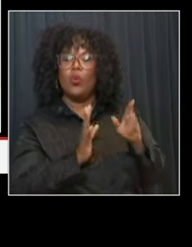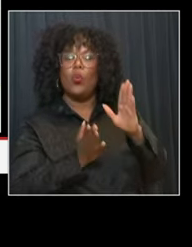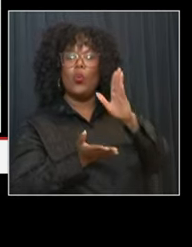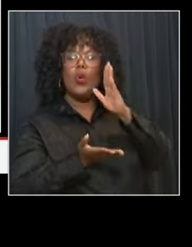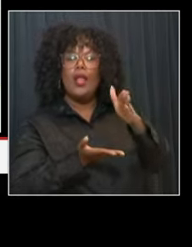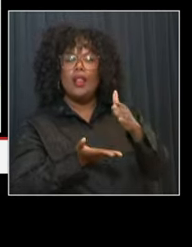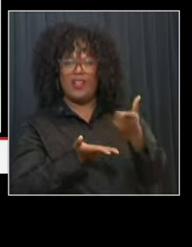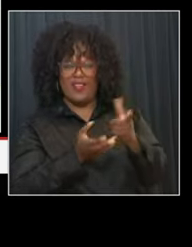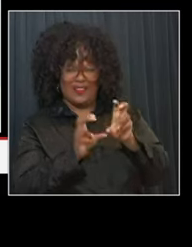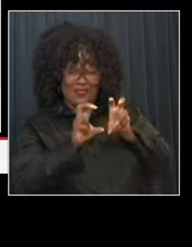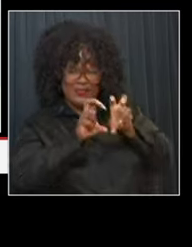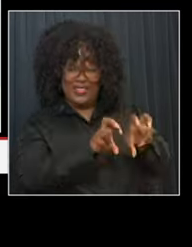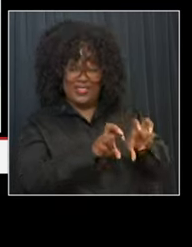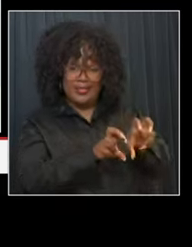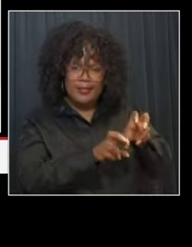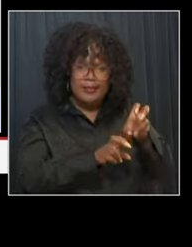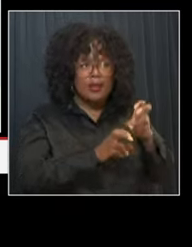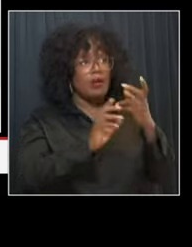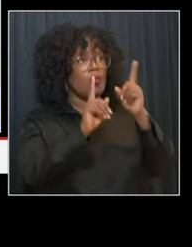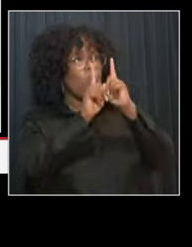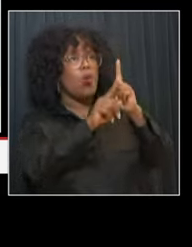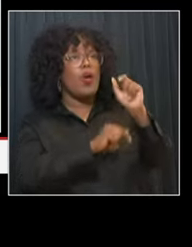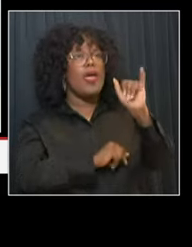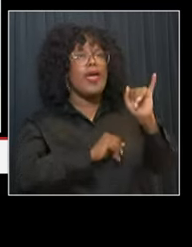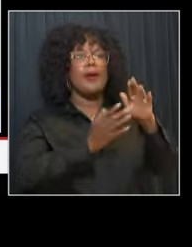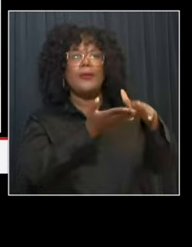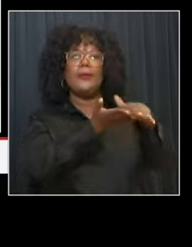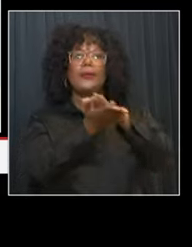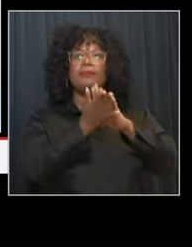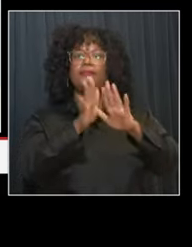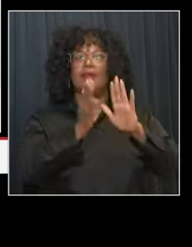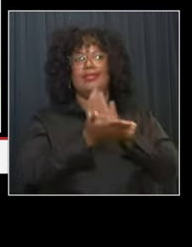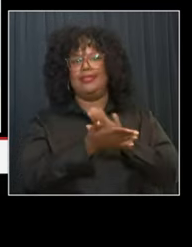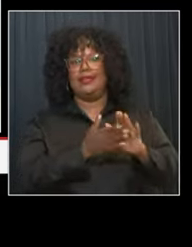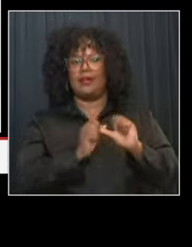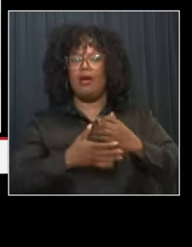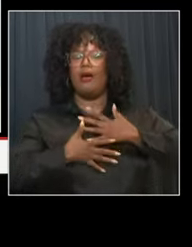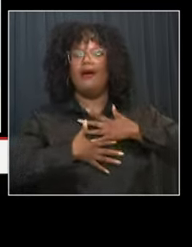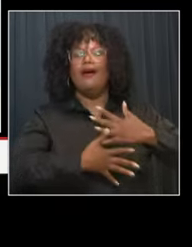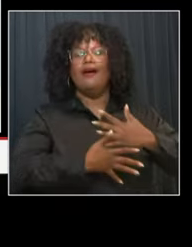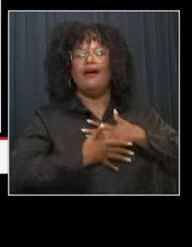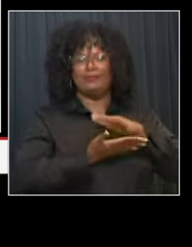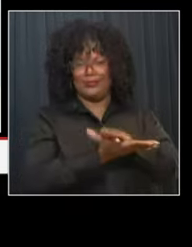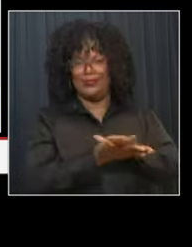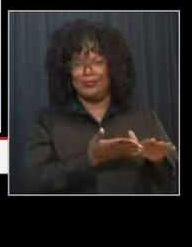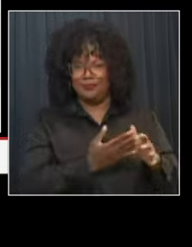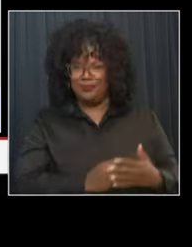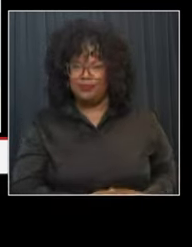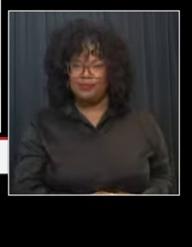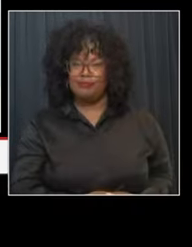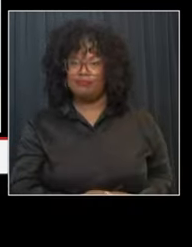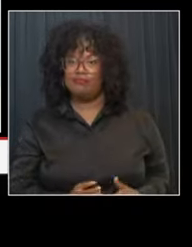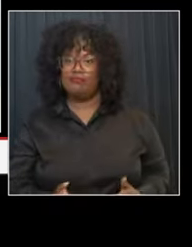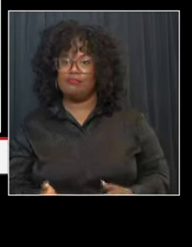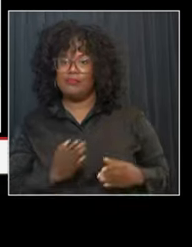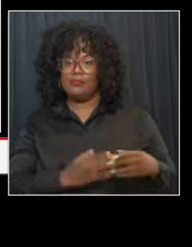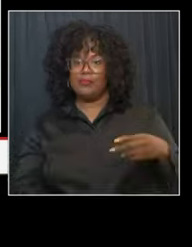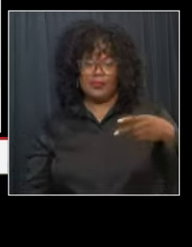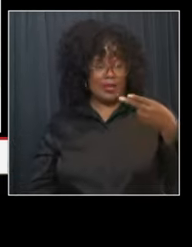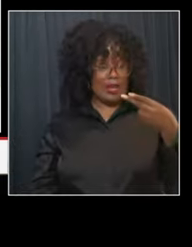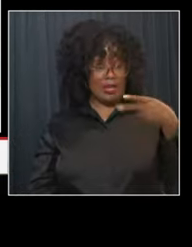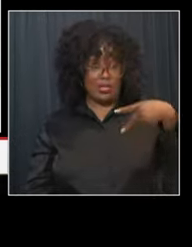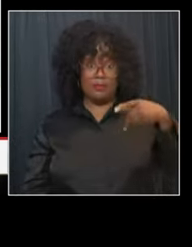commitments and momentum on delivering the new communities projects with $177 million in